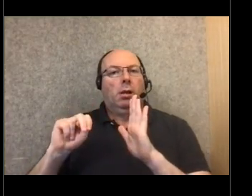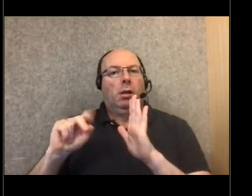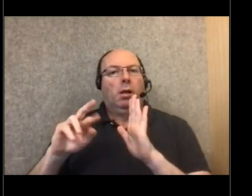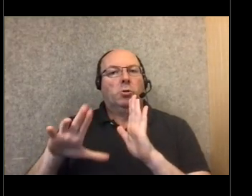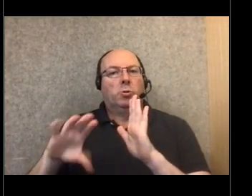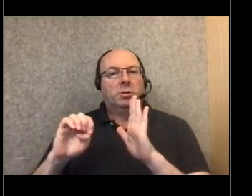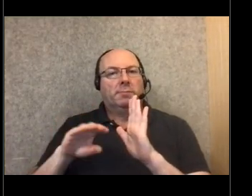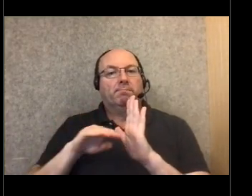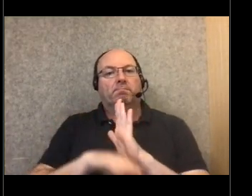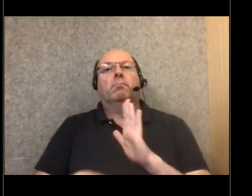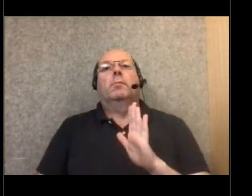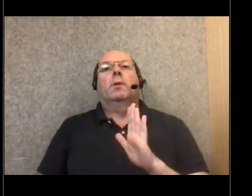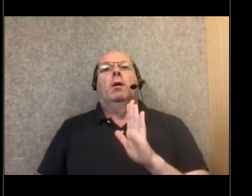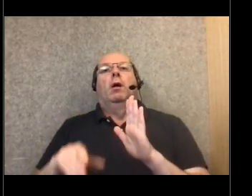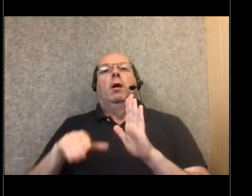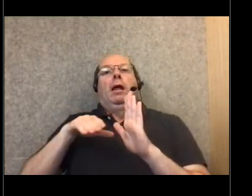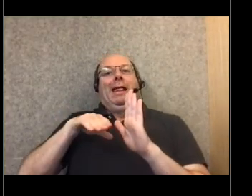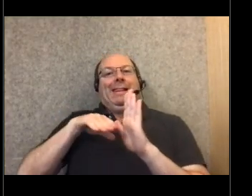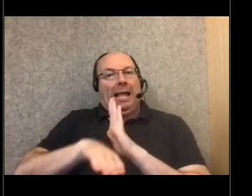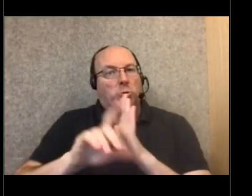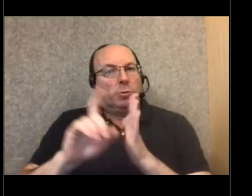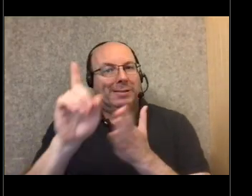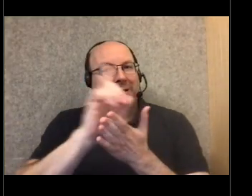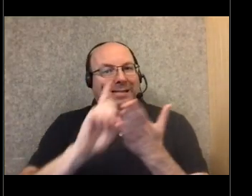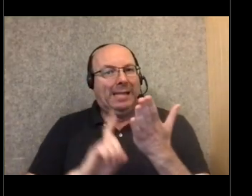Accessible entrance design features.